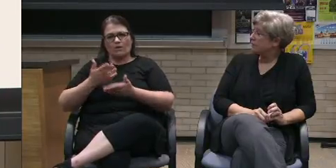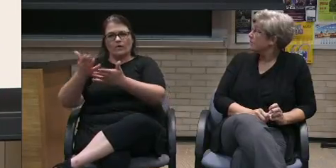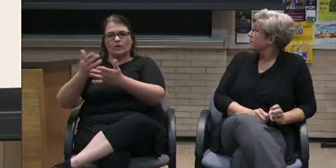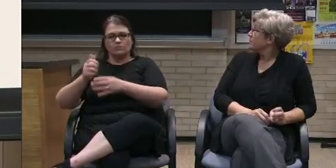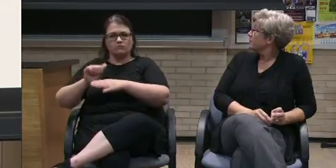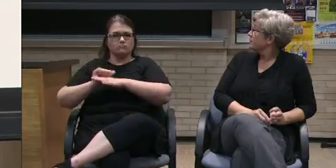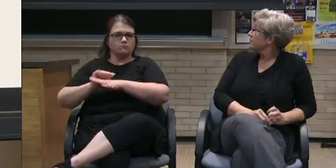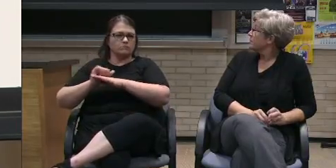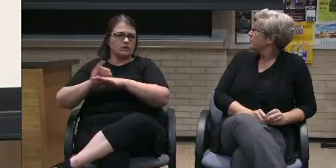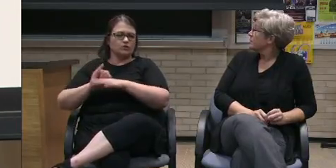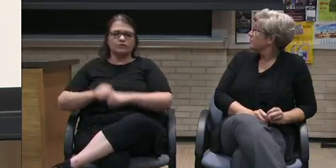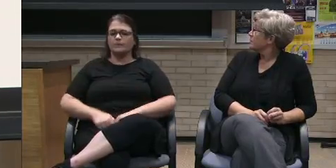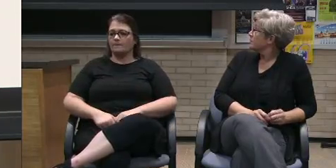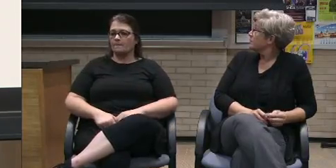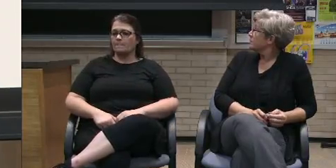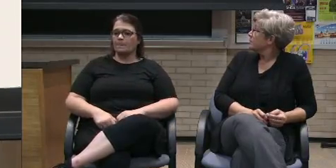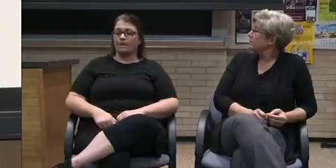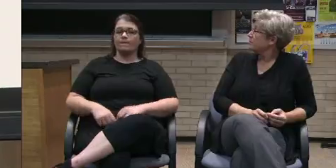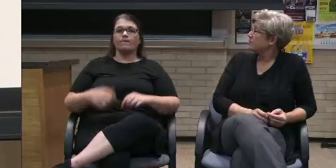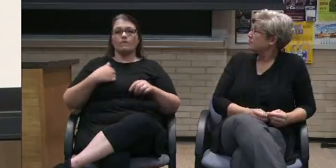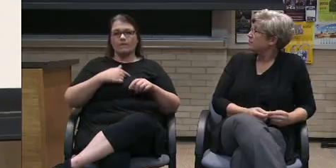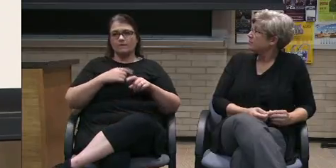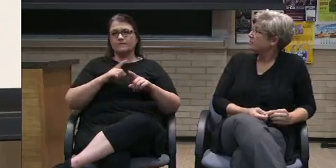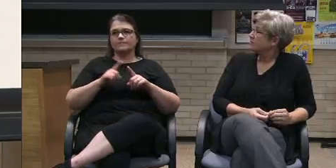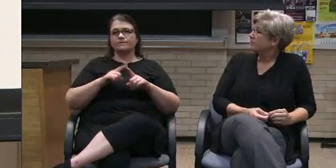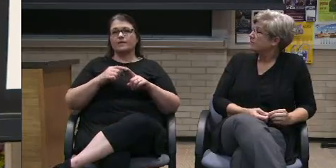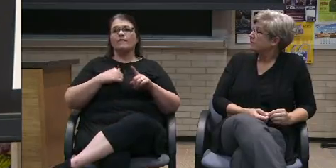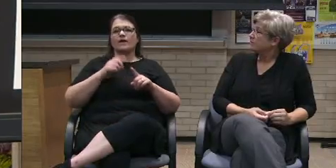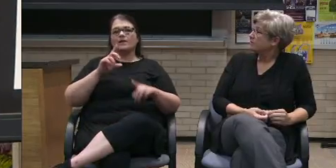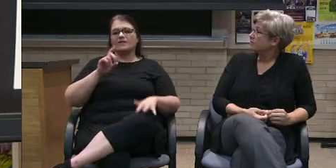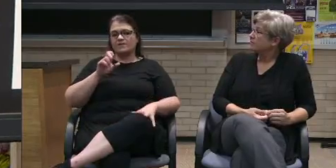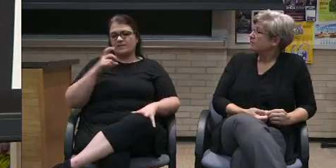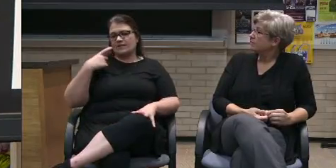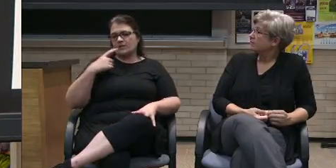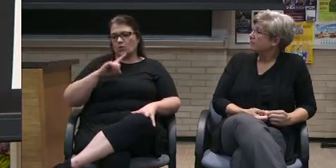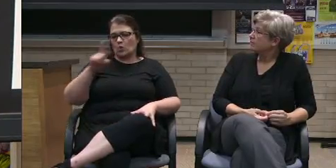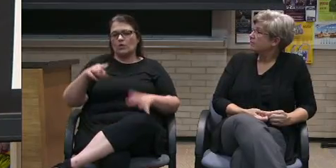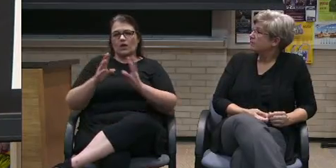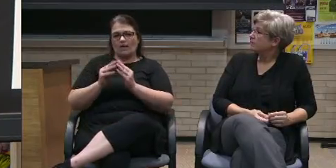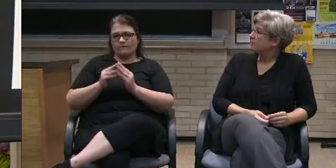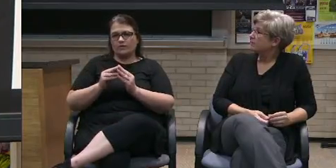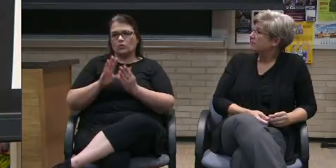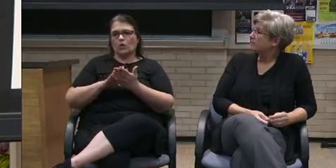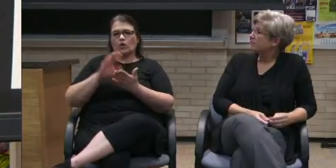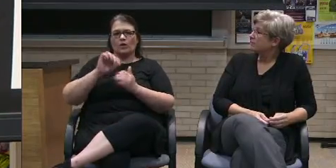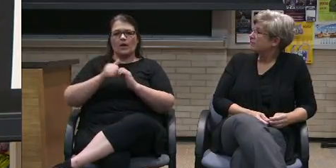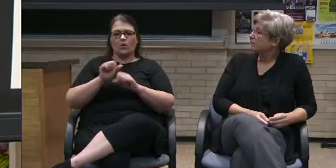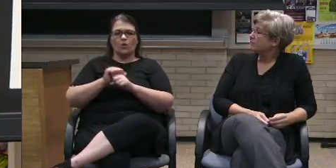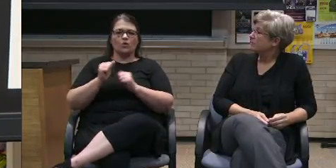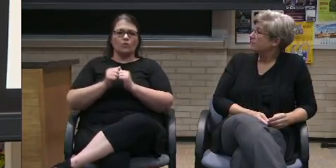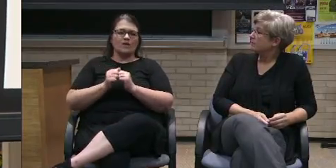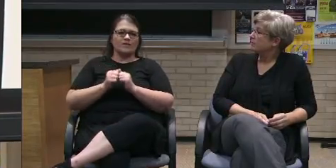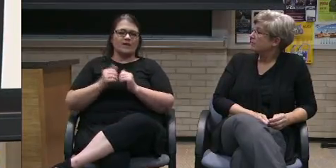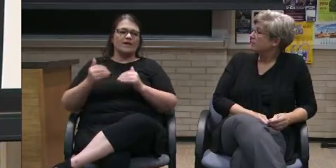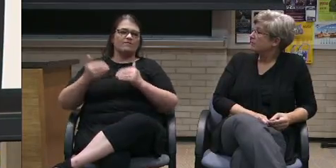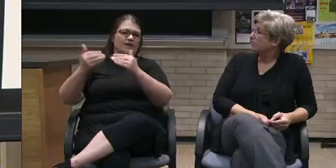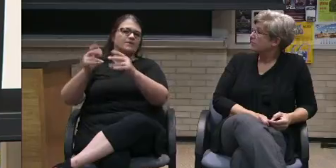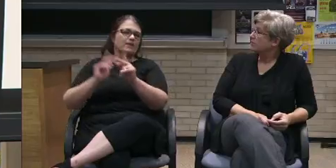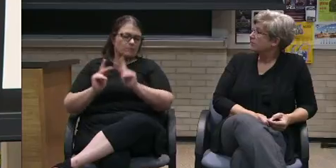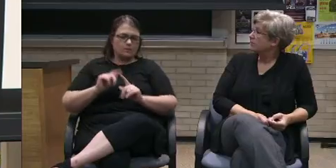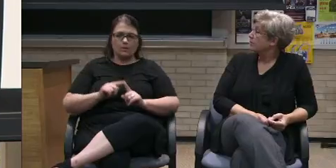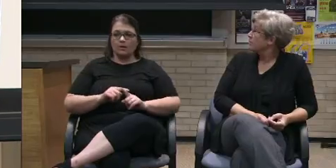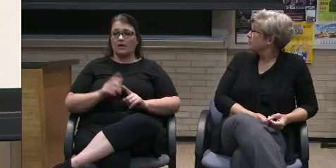of us deans at Brockport went to the Case Development for Deans conference so that we could learn how to work with our advancement folks. And we basically said, how do you want to